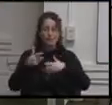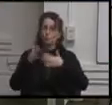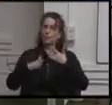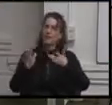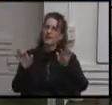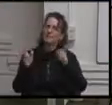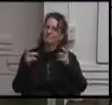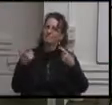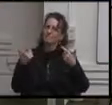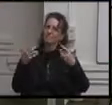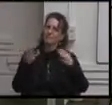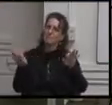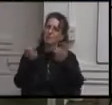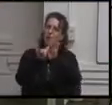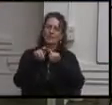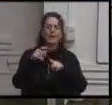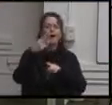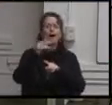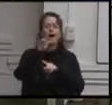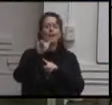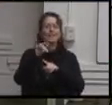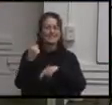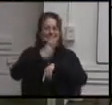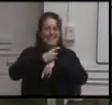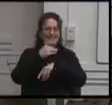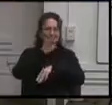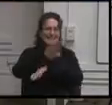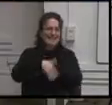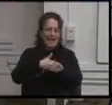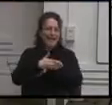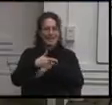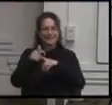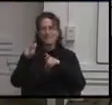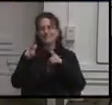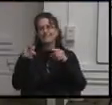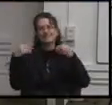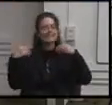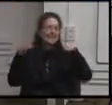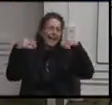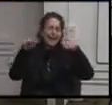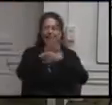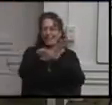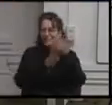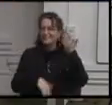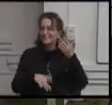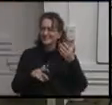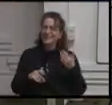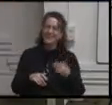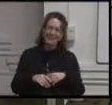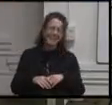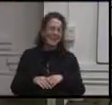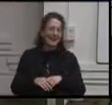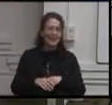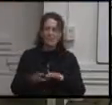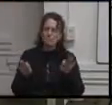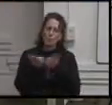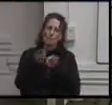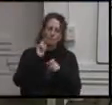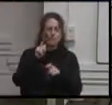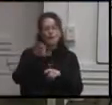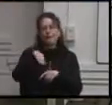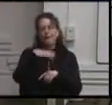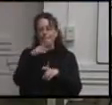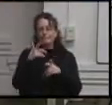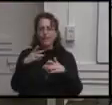Nights. And I appreciated Dave's comments early in the chair when he talked about the Christmas stocking